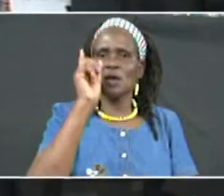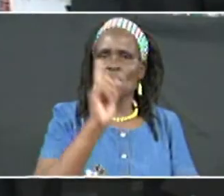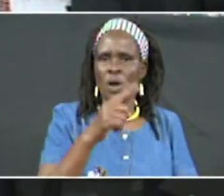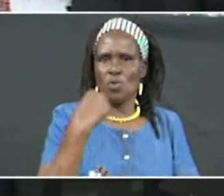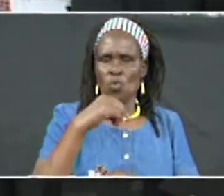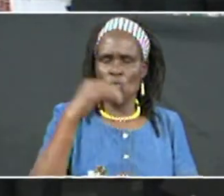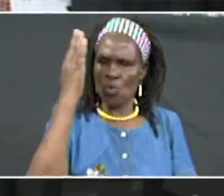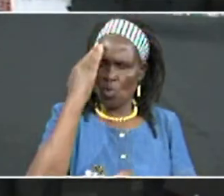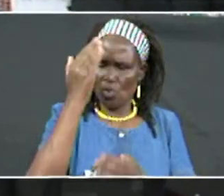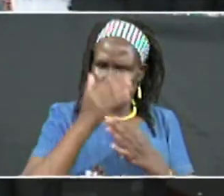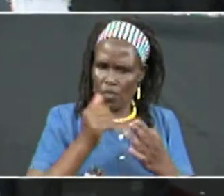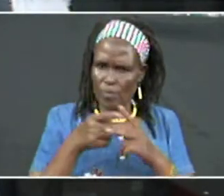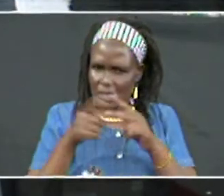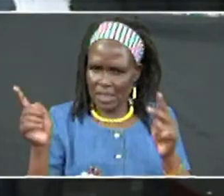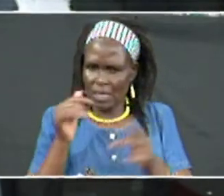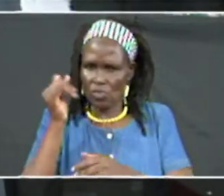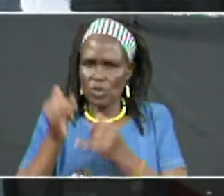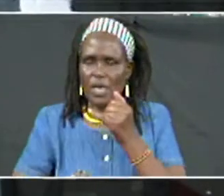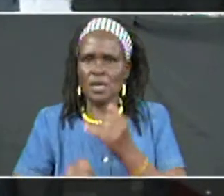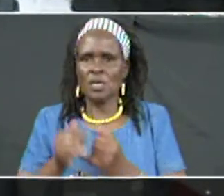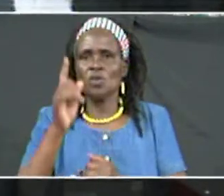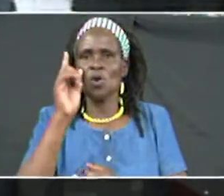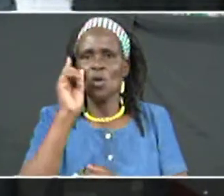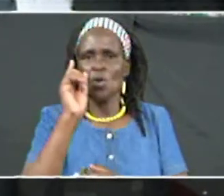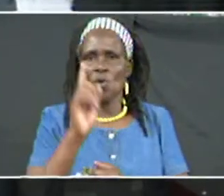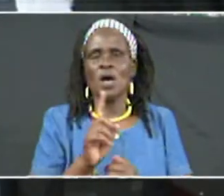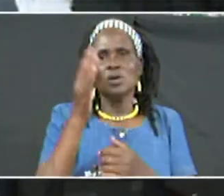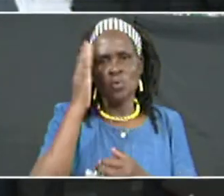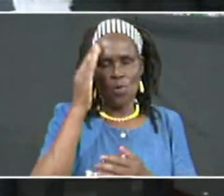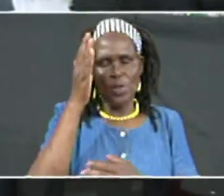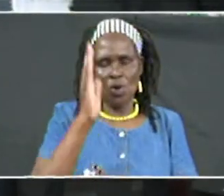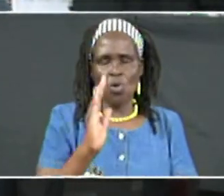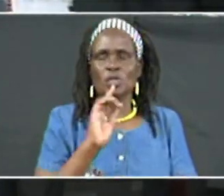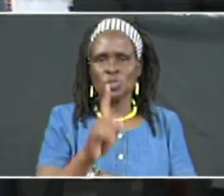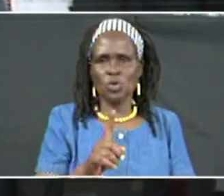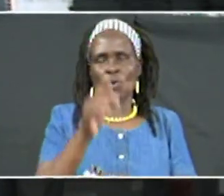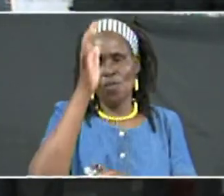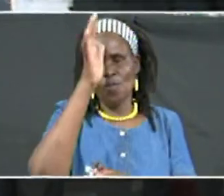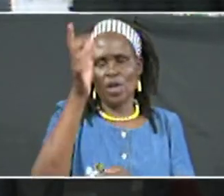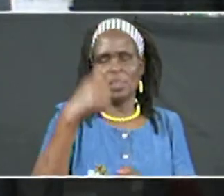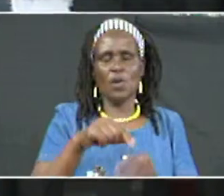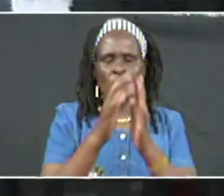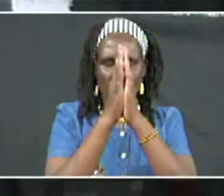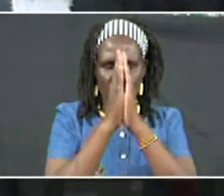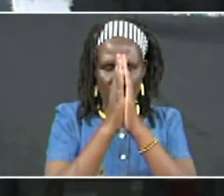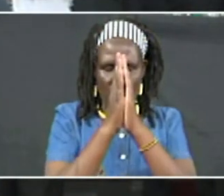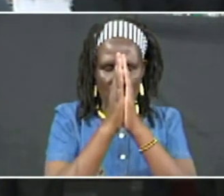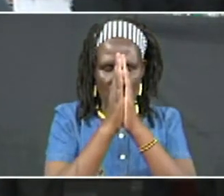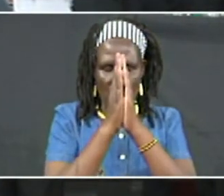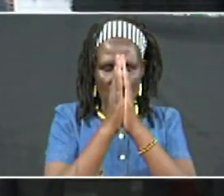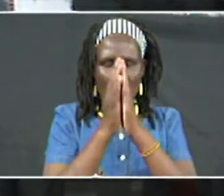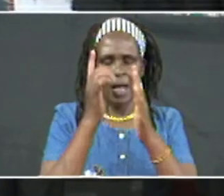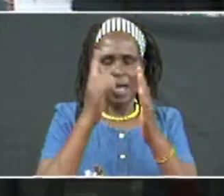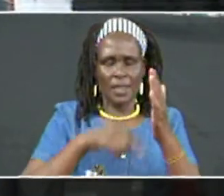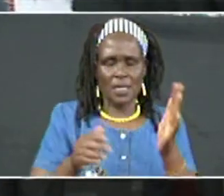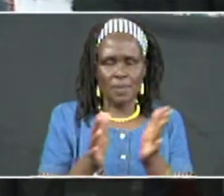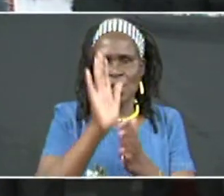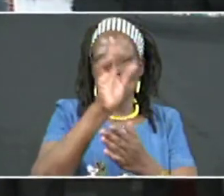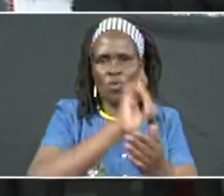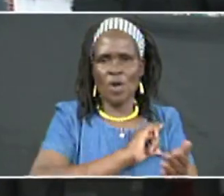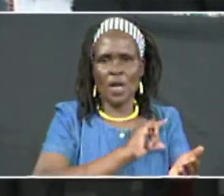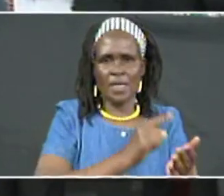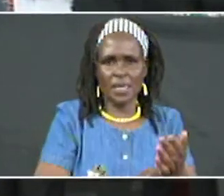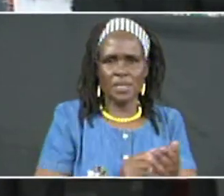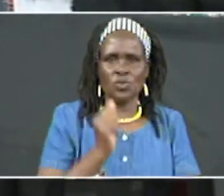beginning to the end. You are an all-knowing God. And so, Father, we pray. But by your grace, you stretch